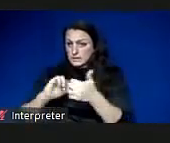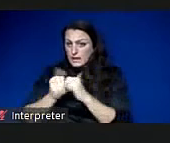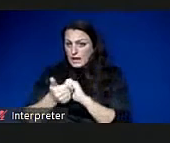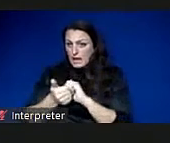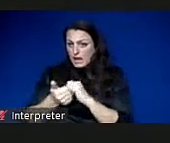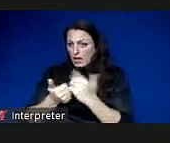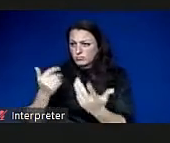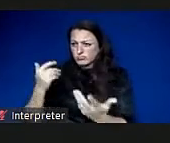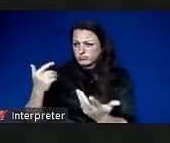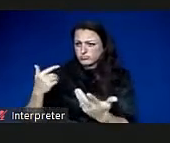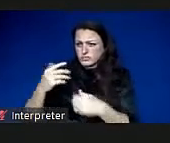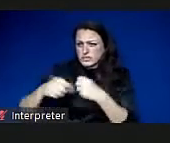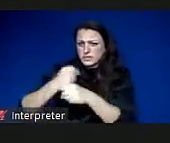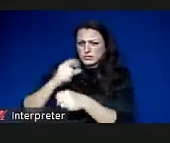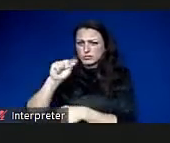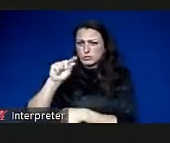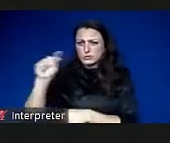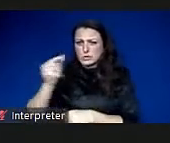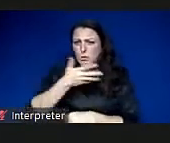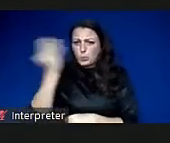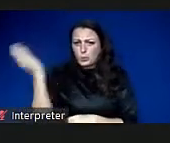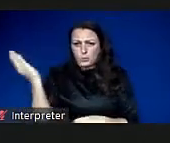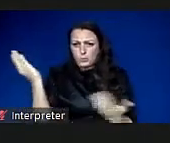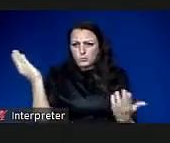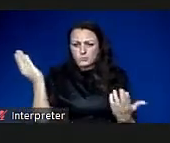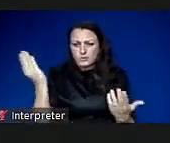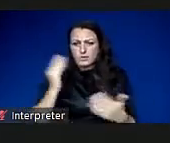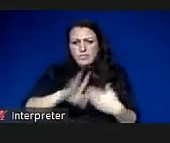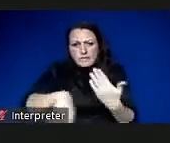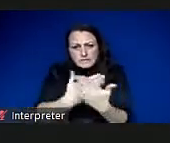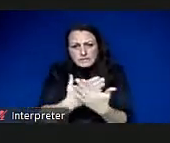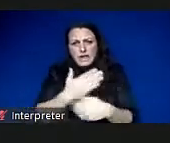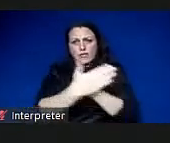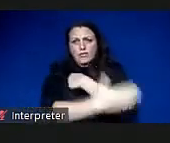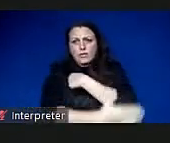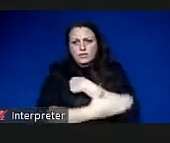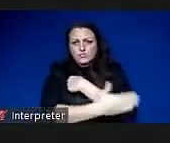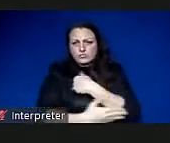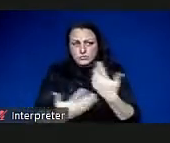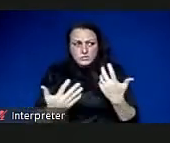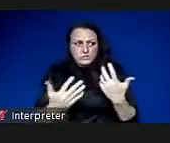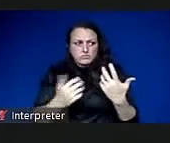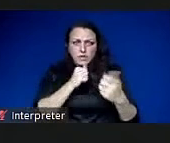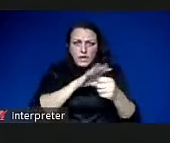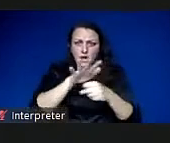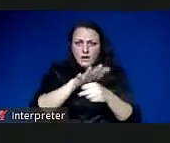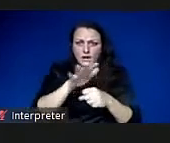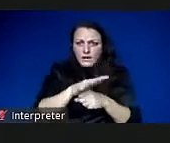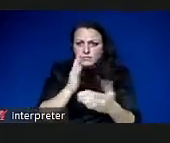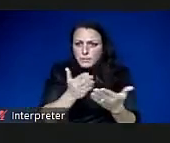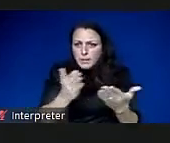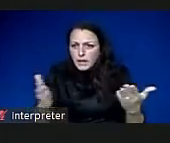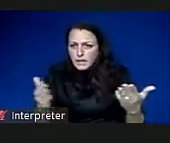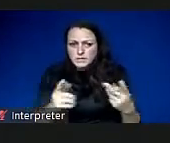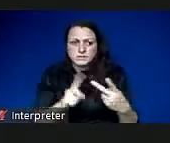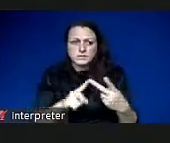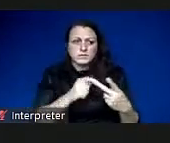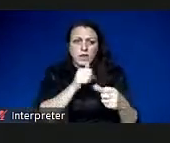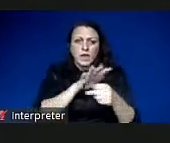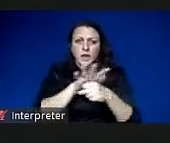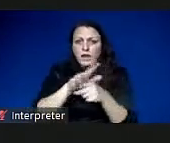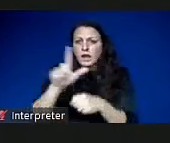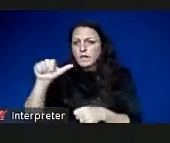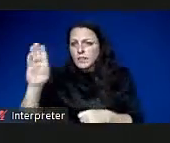entire country has really suffered from a lack of supplies, a lack of laboratories, and